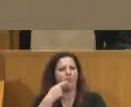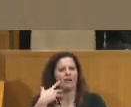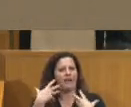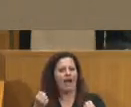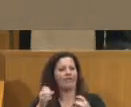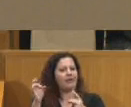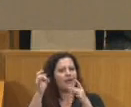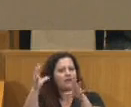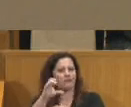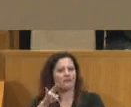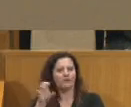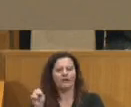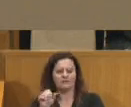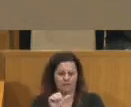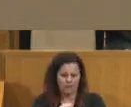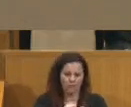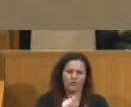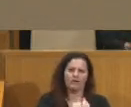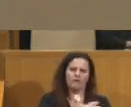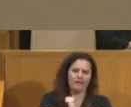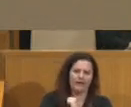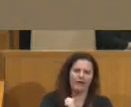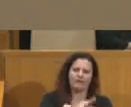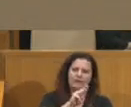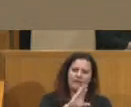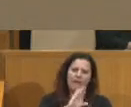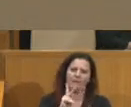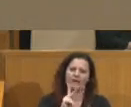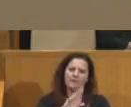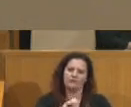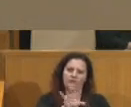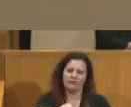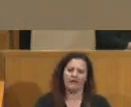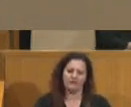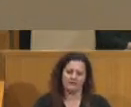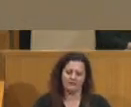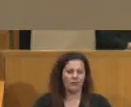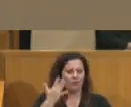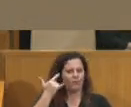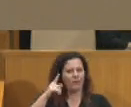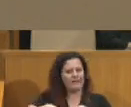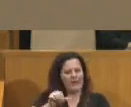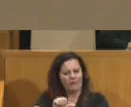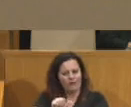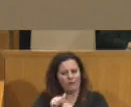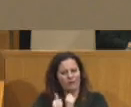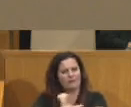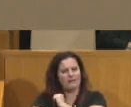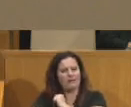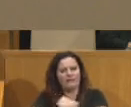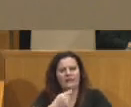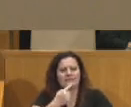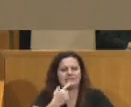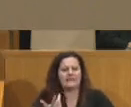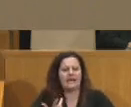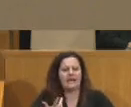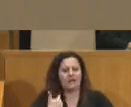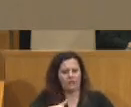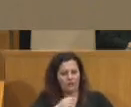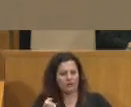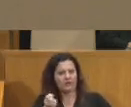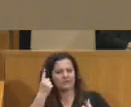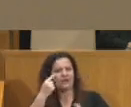honesty, diversity, inclusion, and racial equality. If you can meet us there, I'm willing to do business